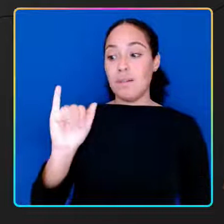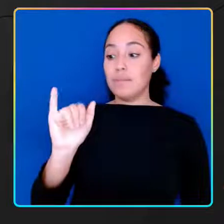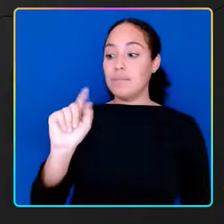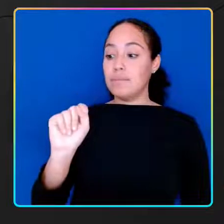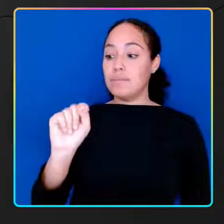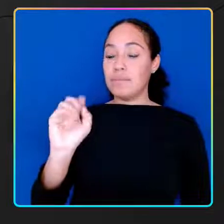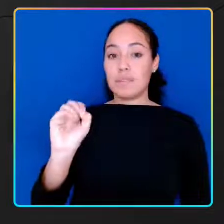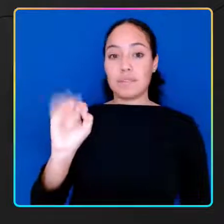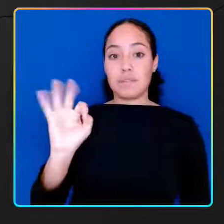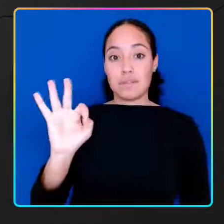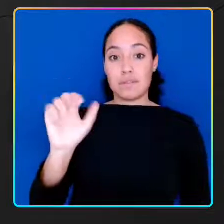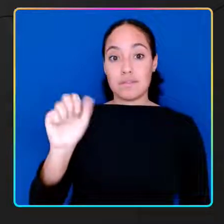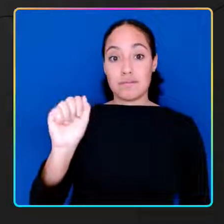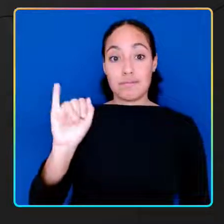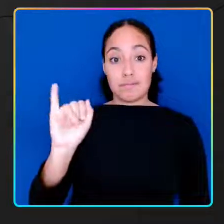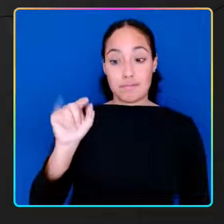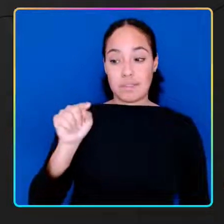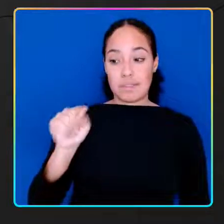abitofai.show.